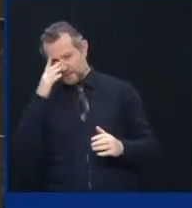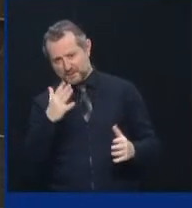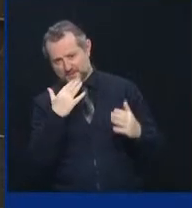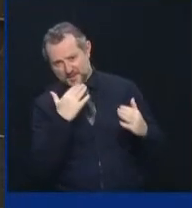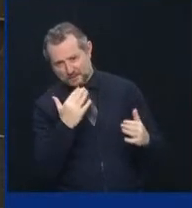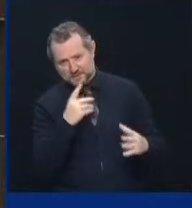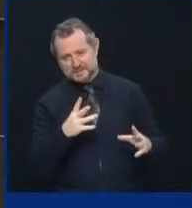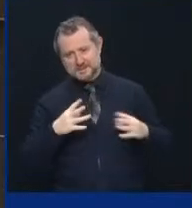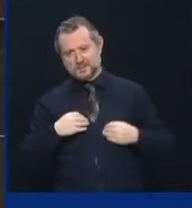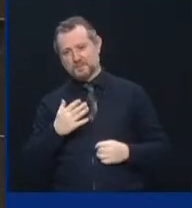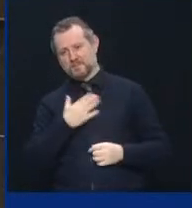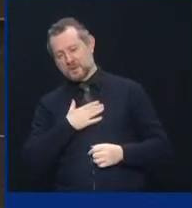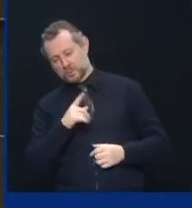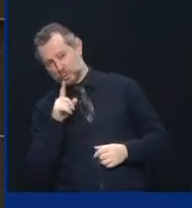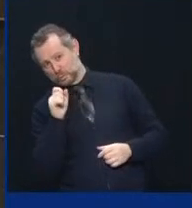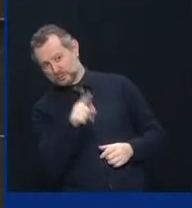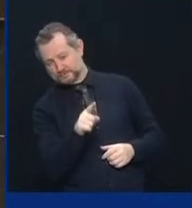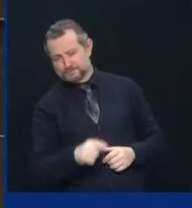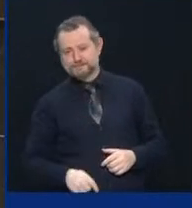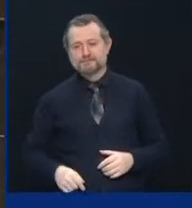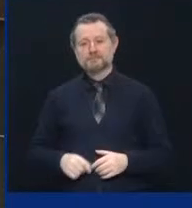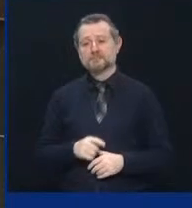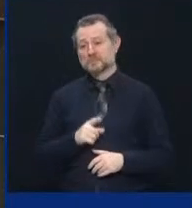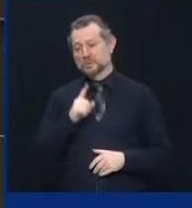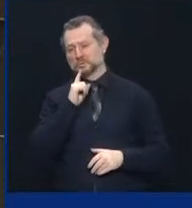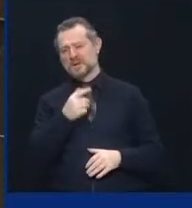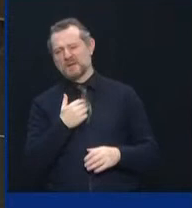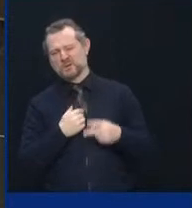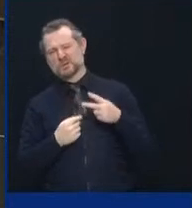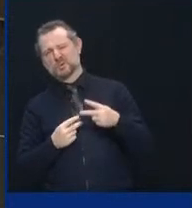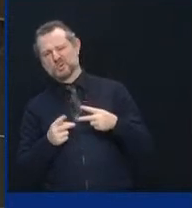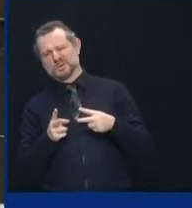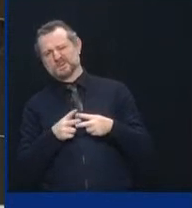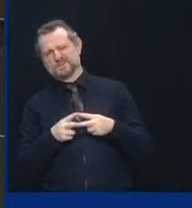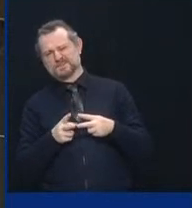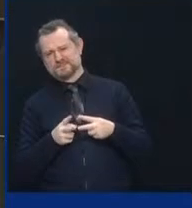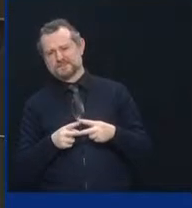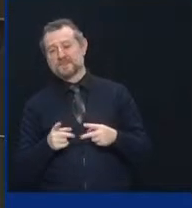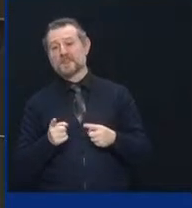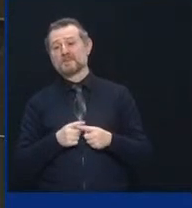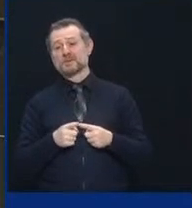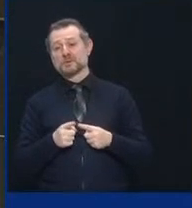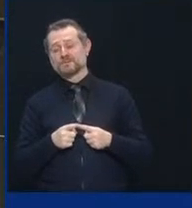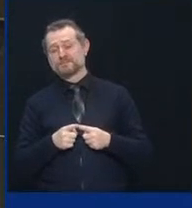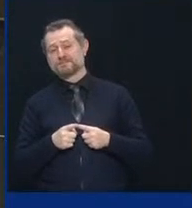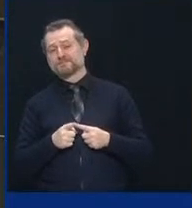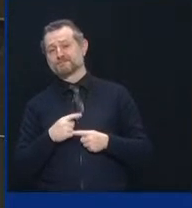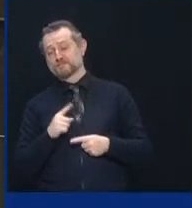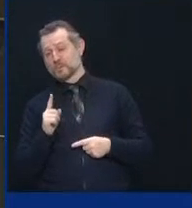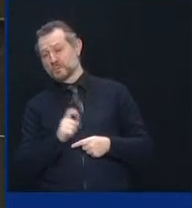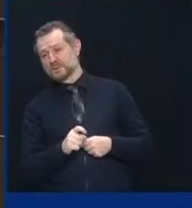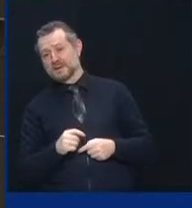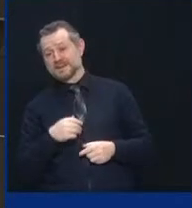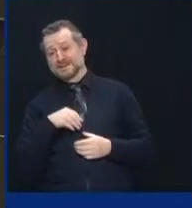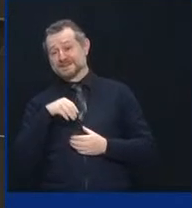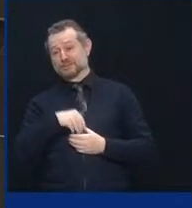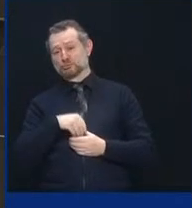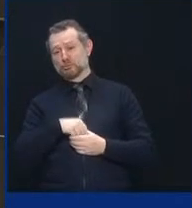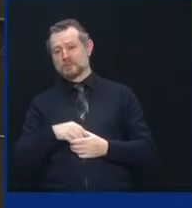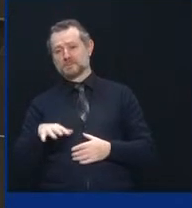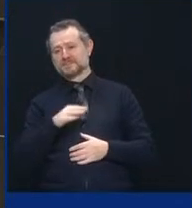question. So I have two questions. The first one has to do with indoor dining in New York